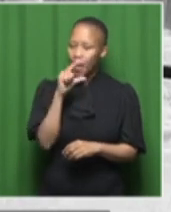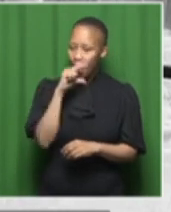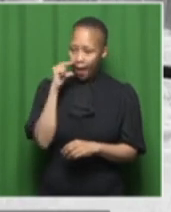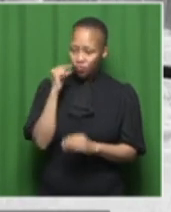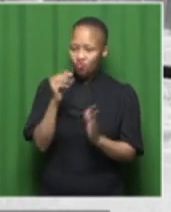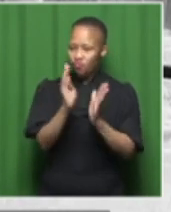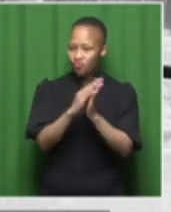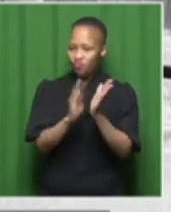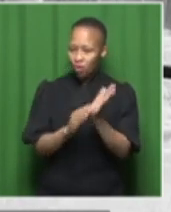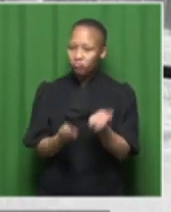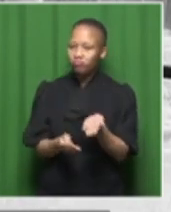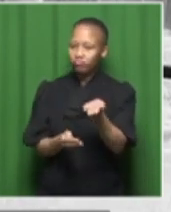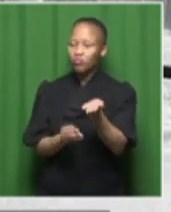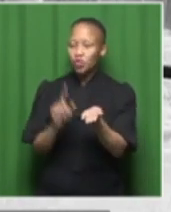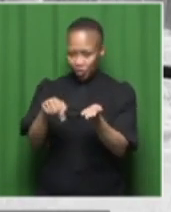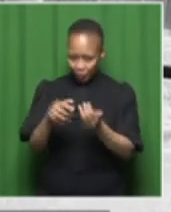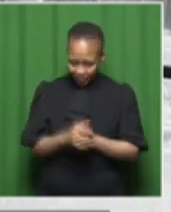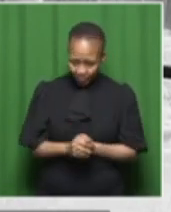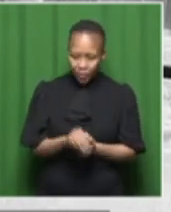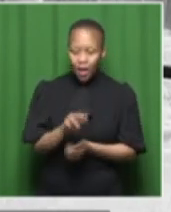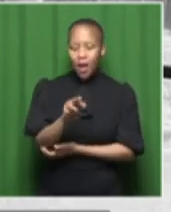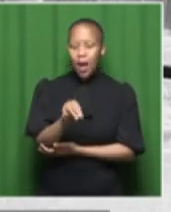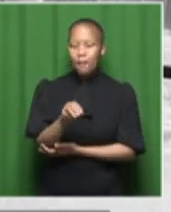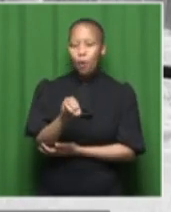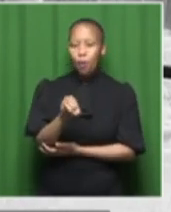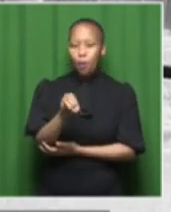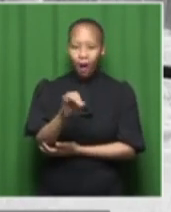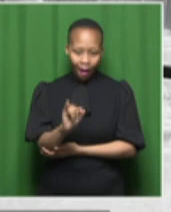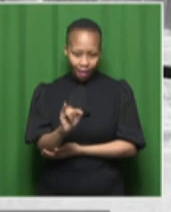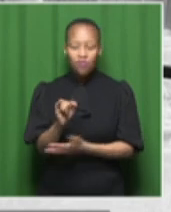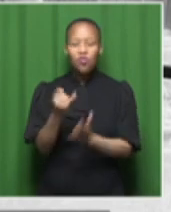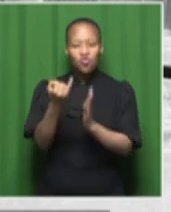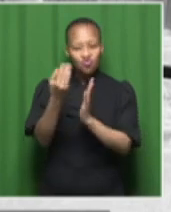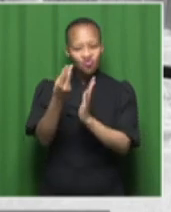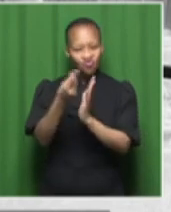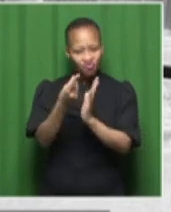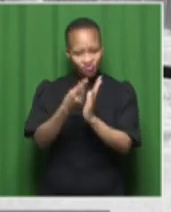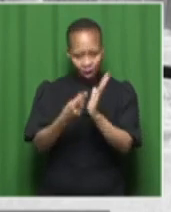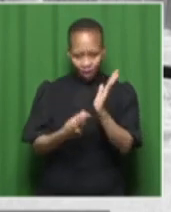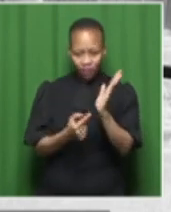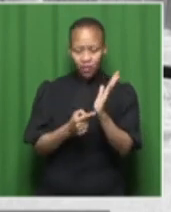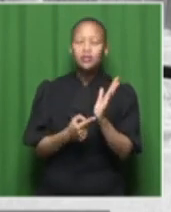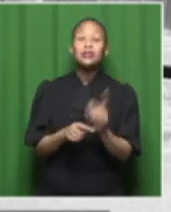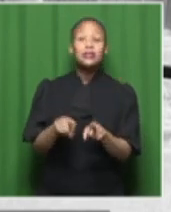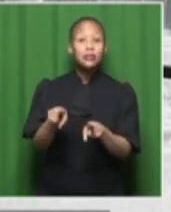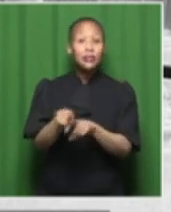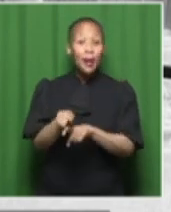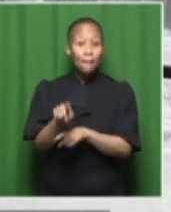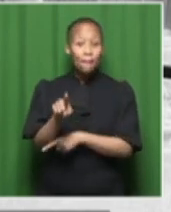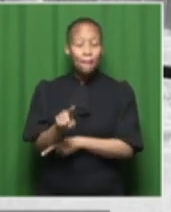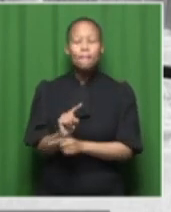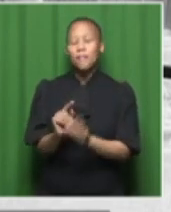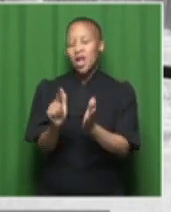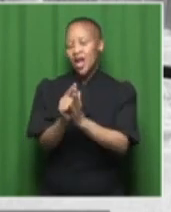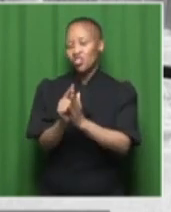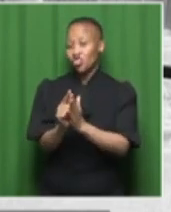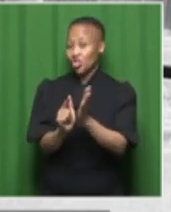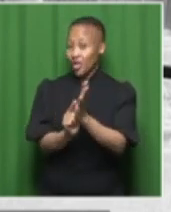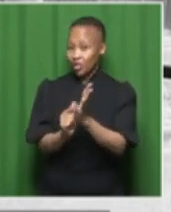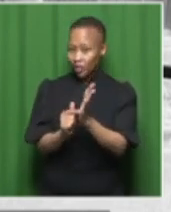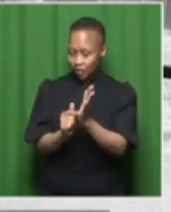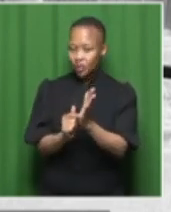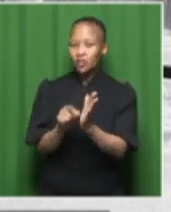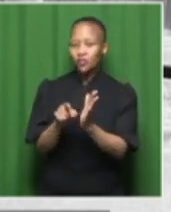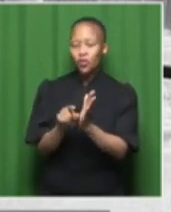I think the issue here is that these MOIs, the way they are drafted, and also oftentimes the legislation backing these